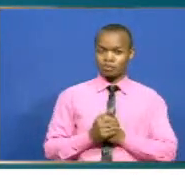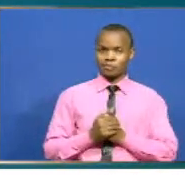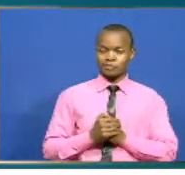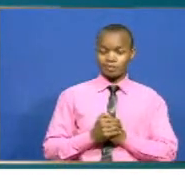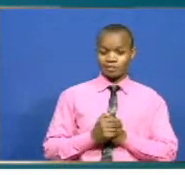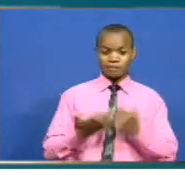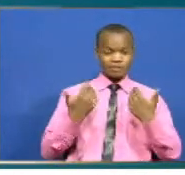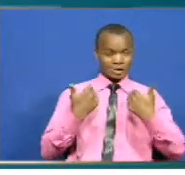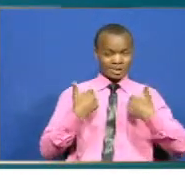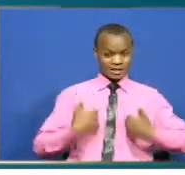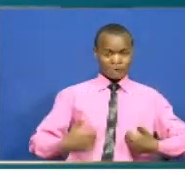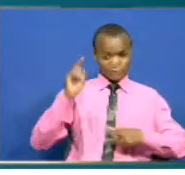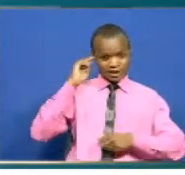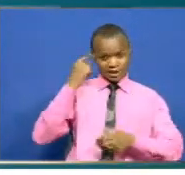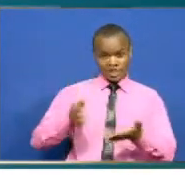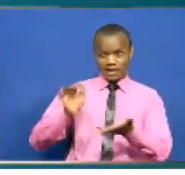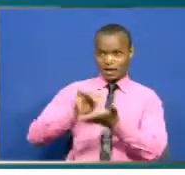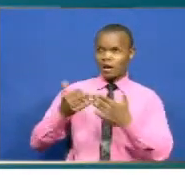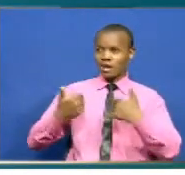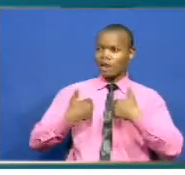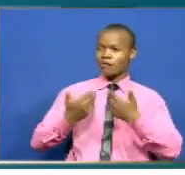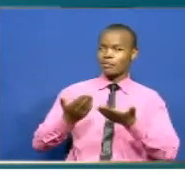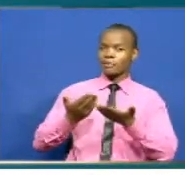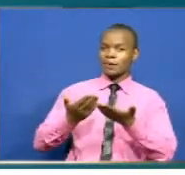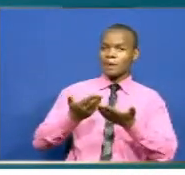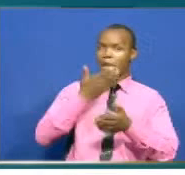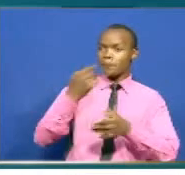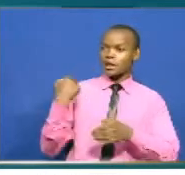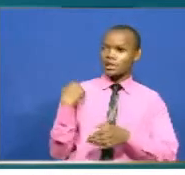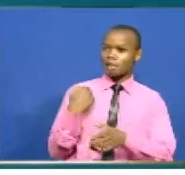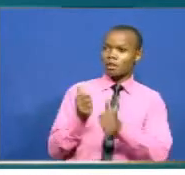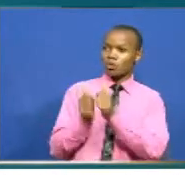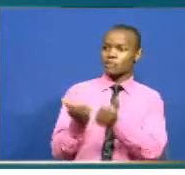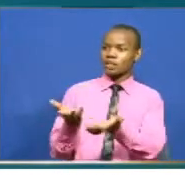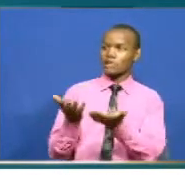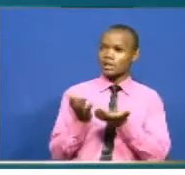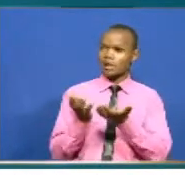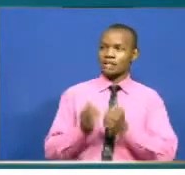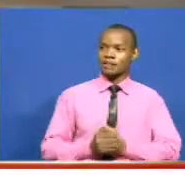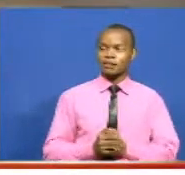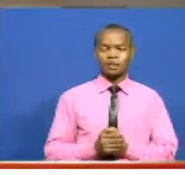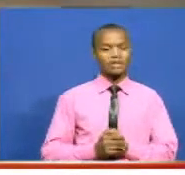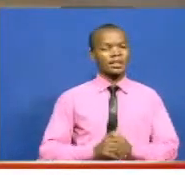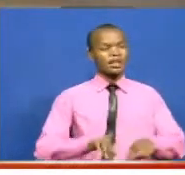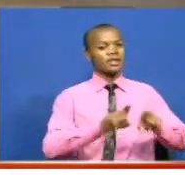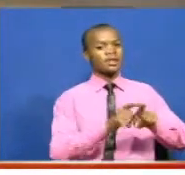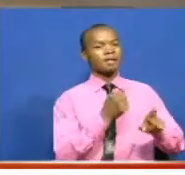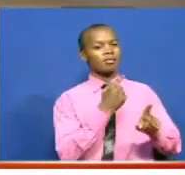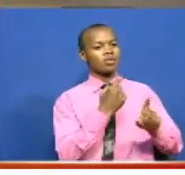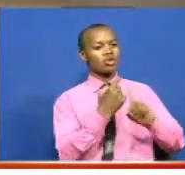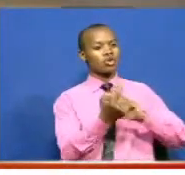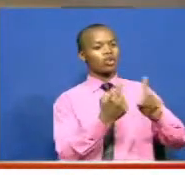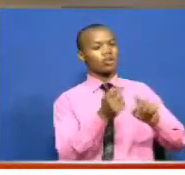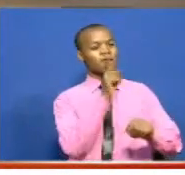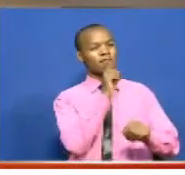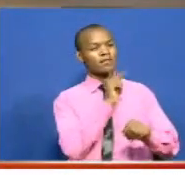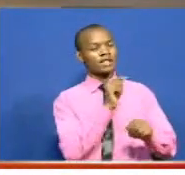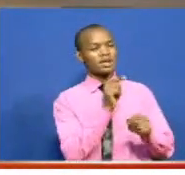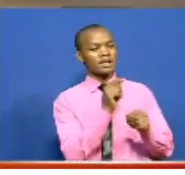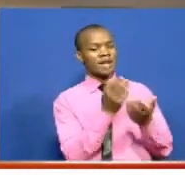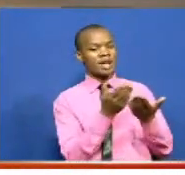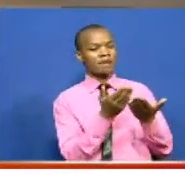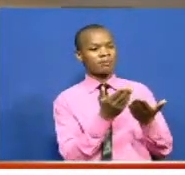think we've got the threshold that was required. Mm-hmm. Mm. All right, you've also talked to us about what lies ahead. It will be taken